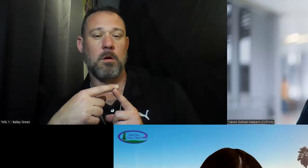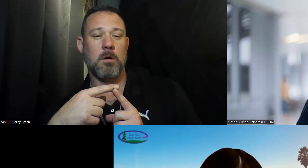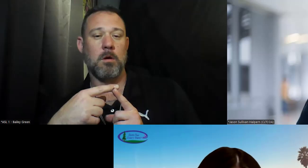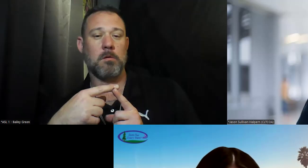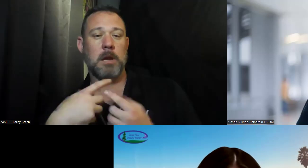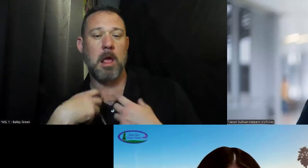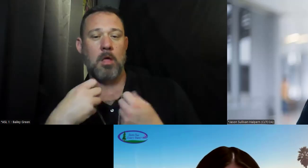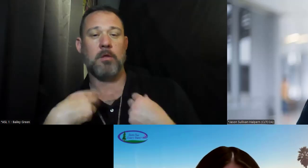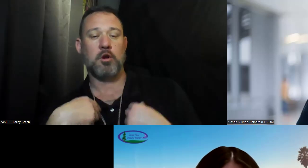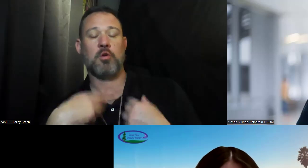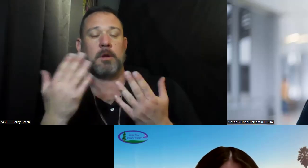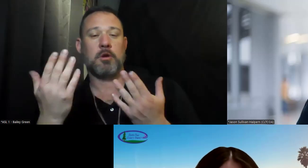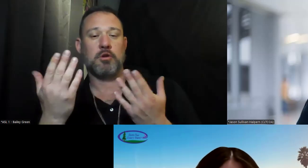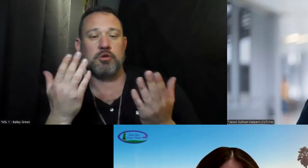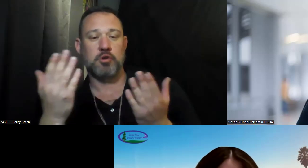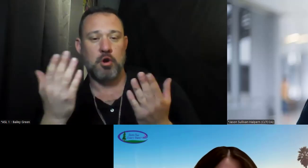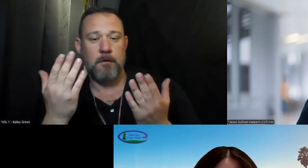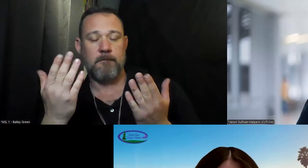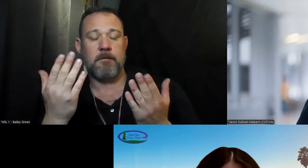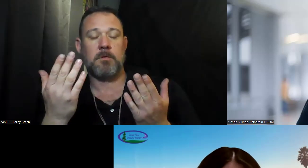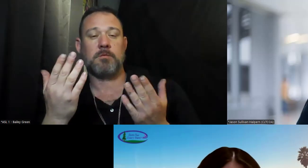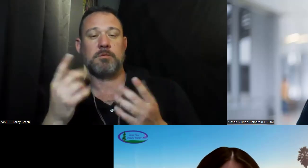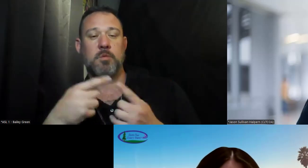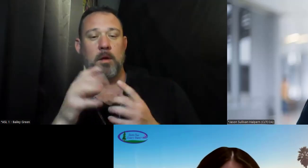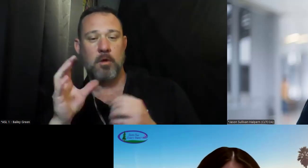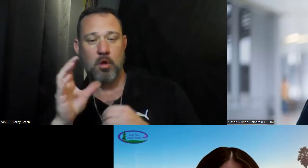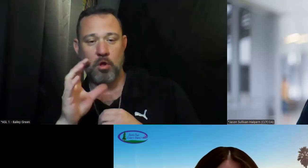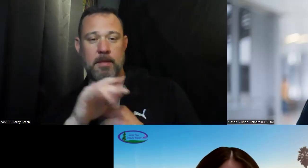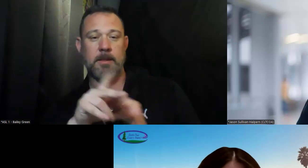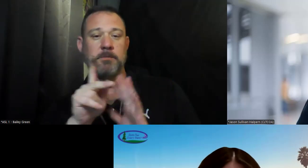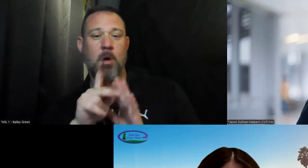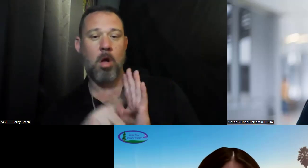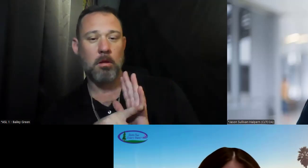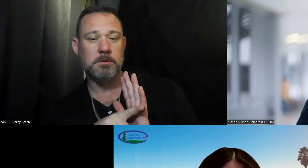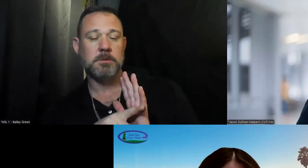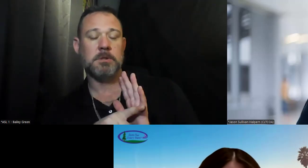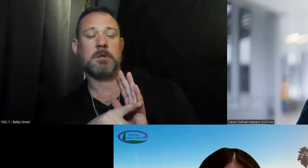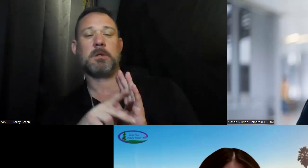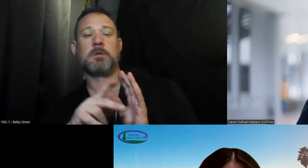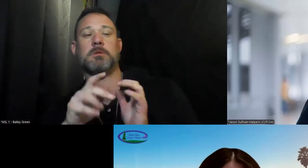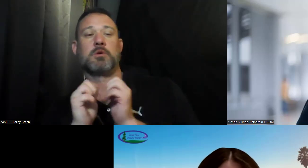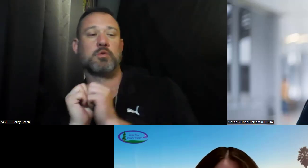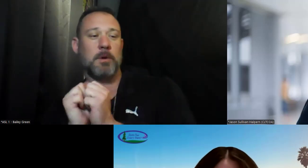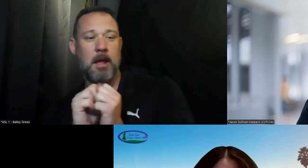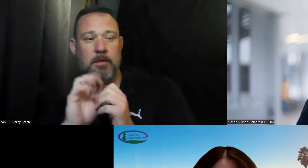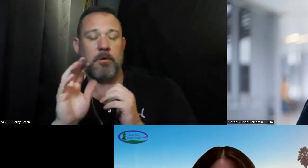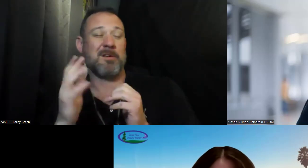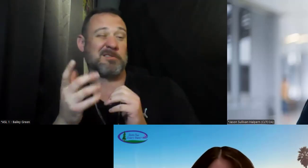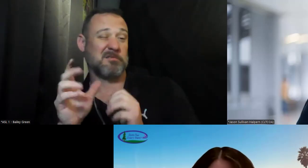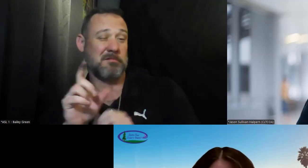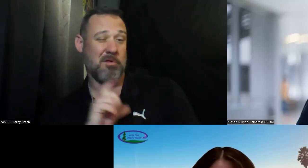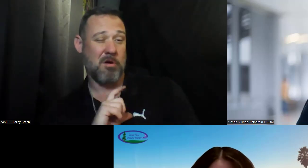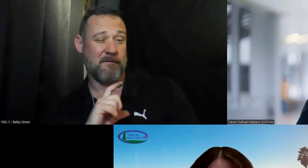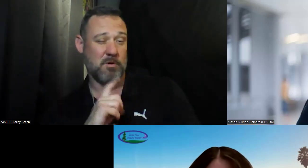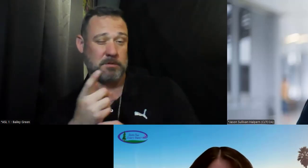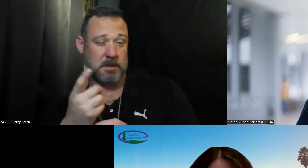Health and Human Services, when they're looking at these policies and bringing together all of these entities, is law enforcement at